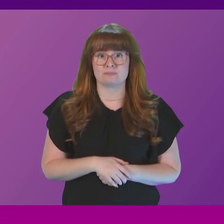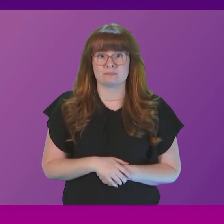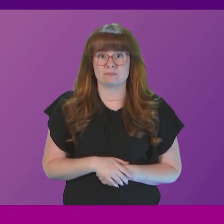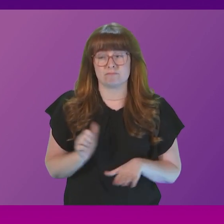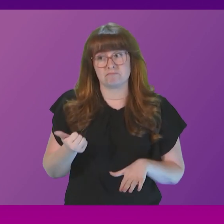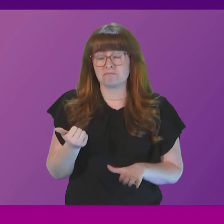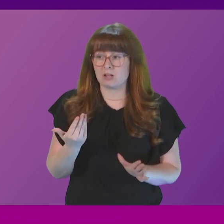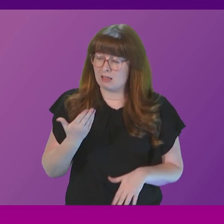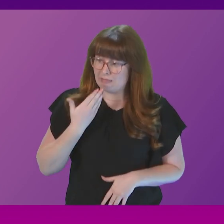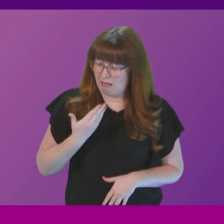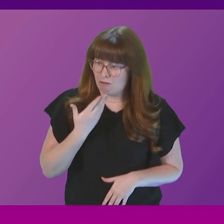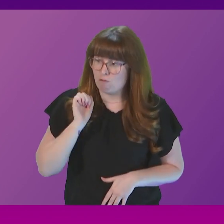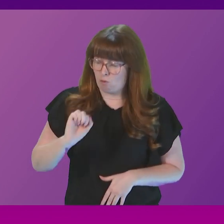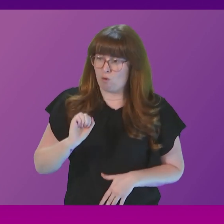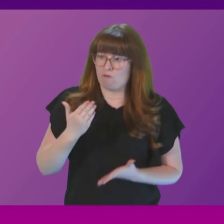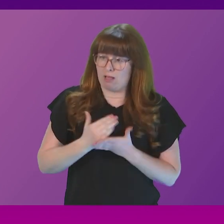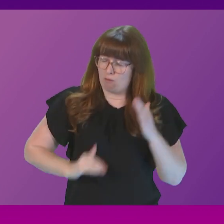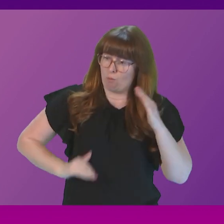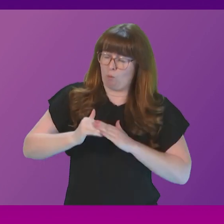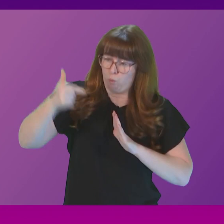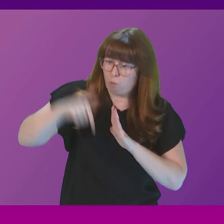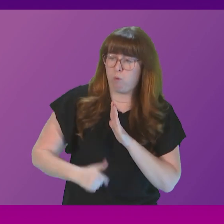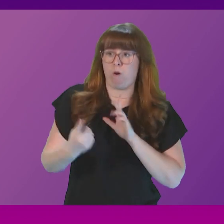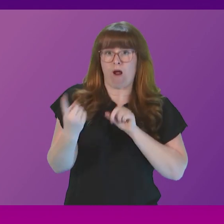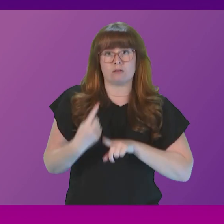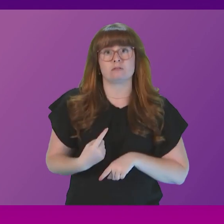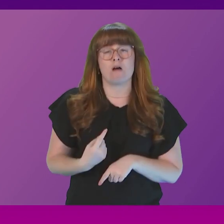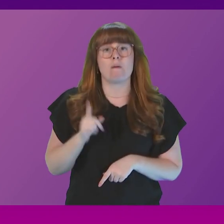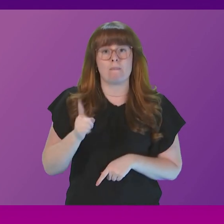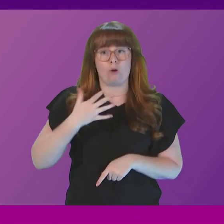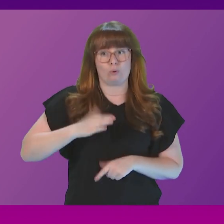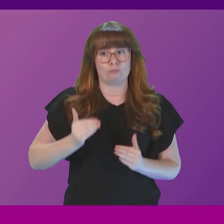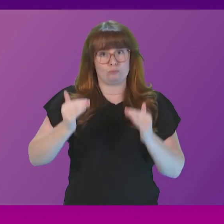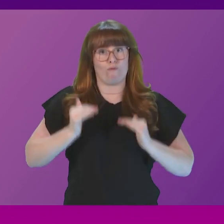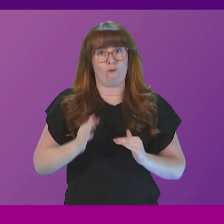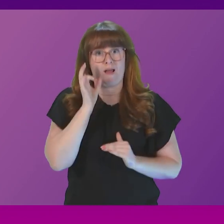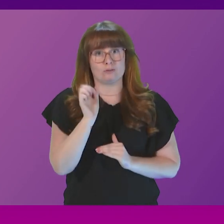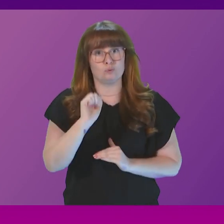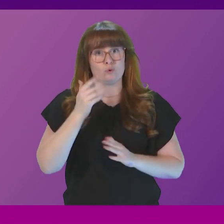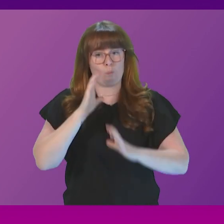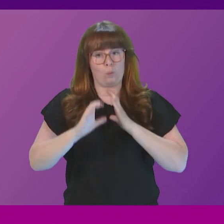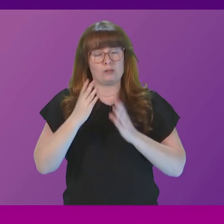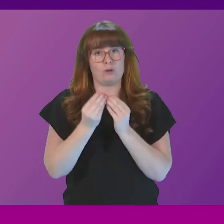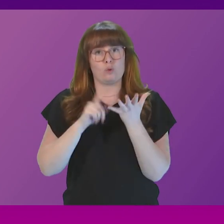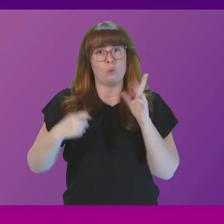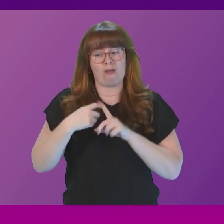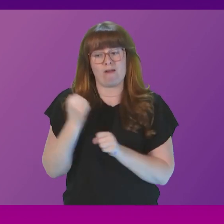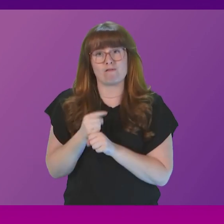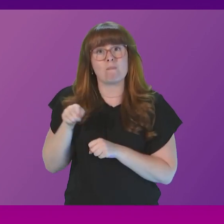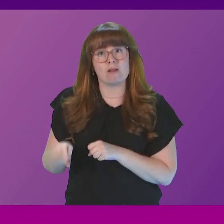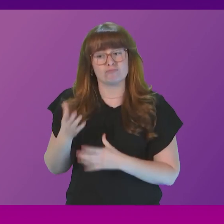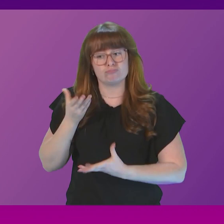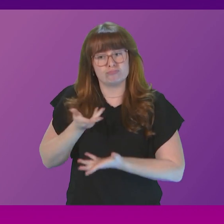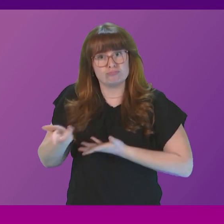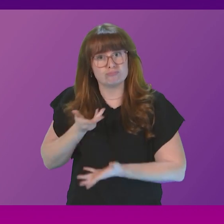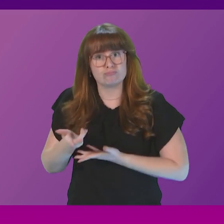I thank you for that very full answer. I was going to go on to ask about your communications with the UK government, bearing in mind that